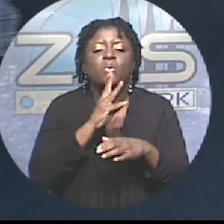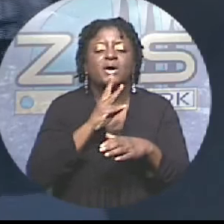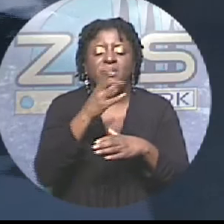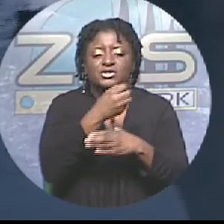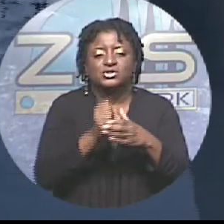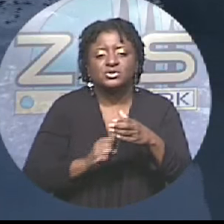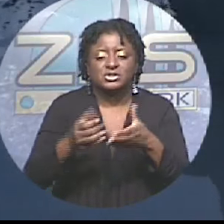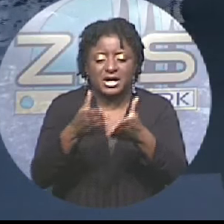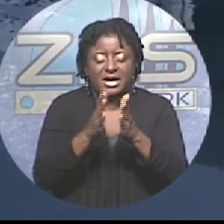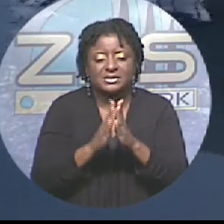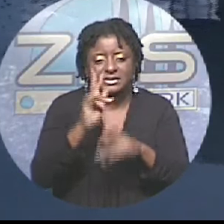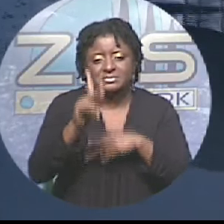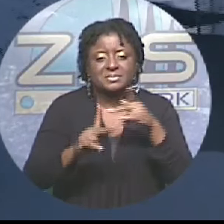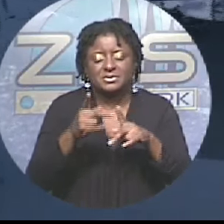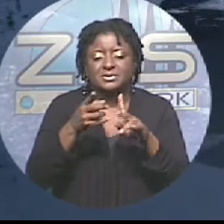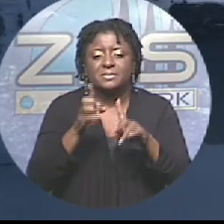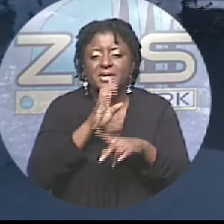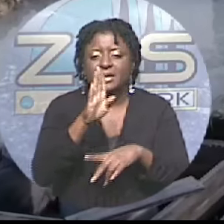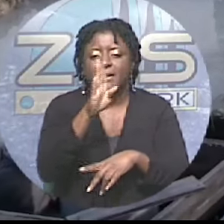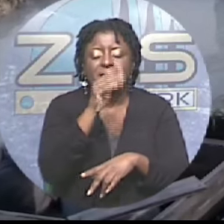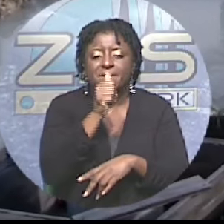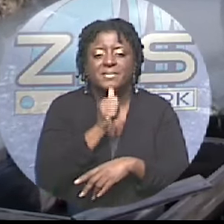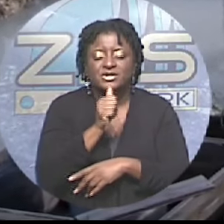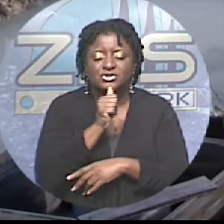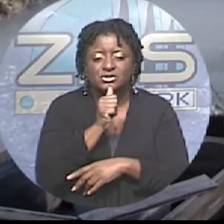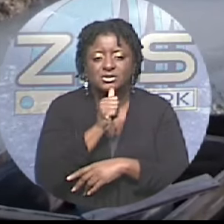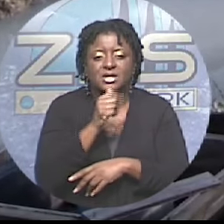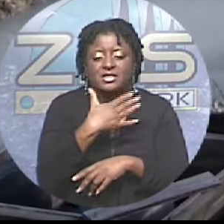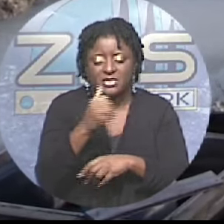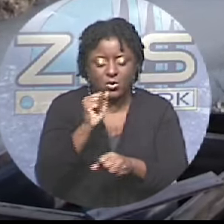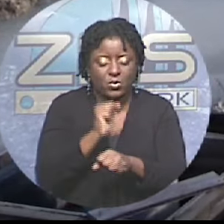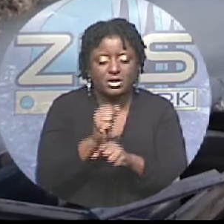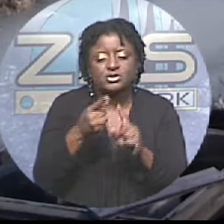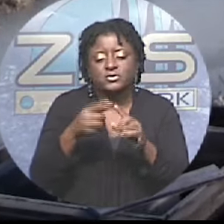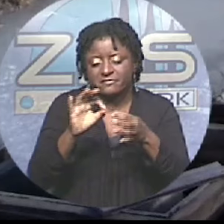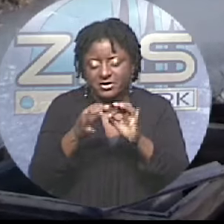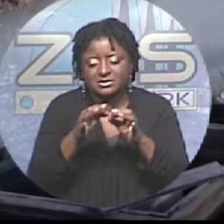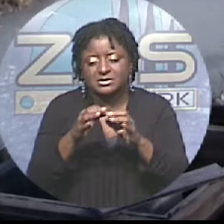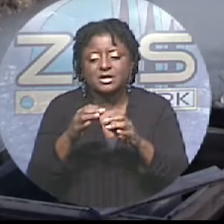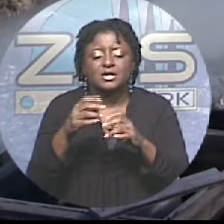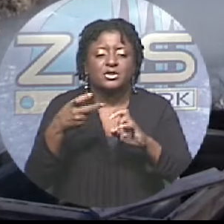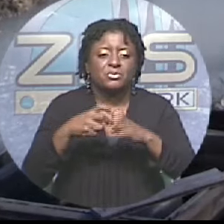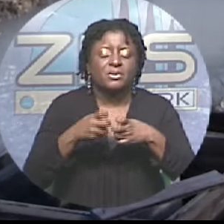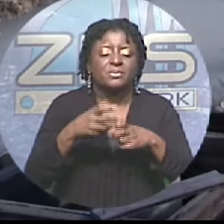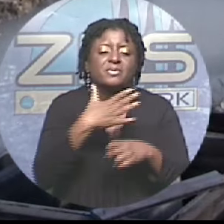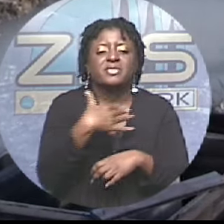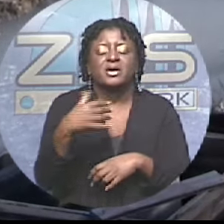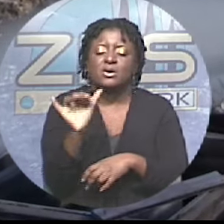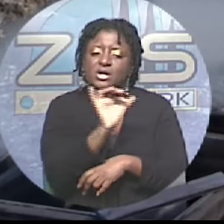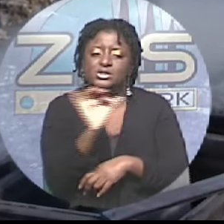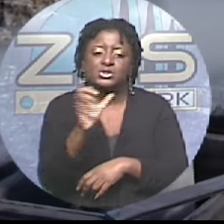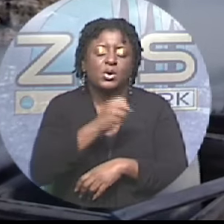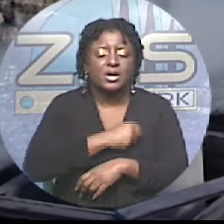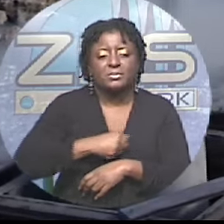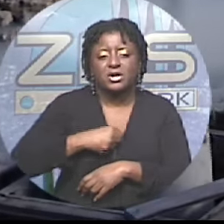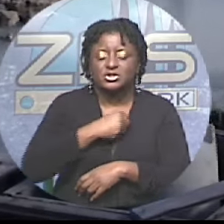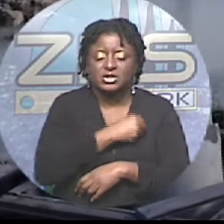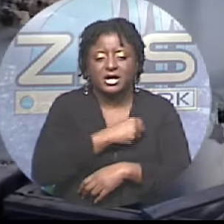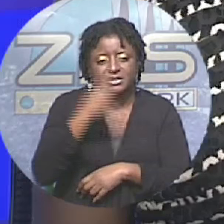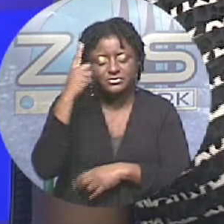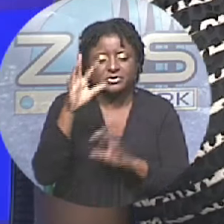patient as they work aggressively to fix the problem. They also apologize for the inconvenience caused. Sieska Adderley, ZNS